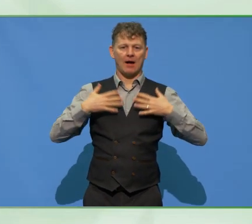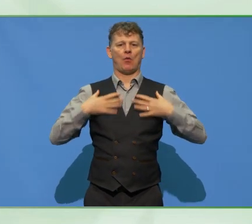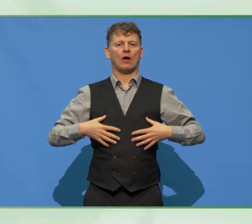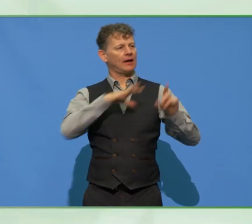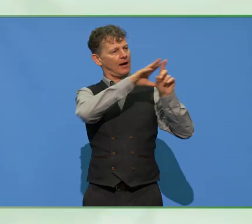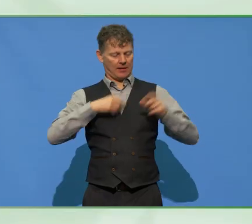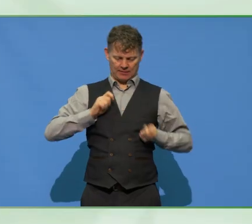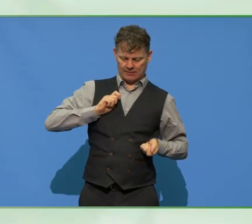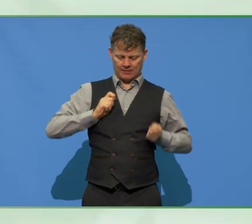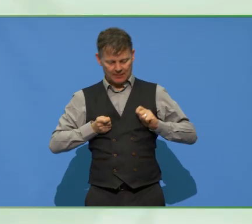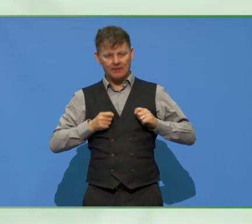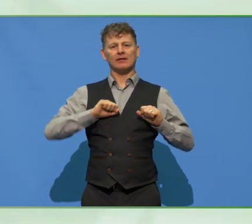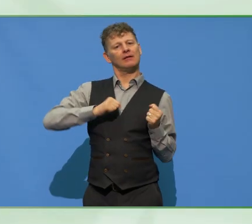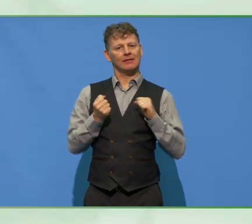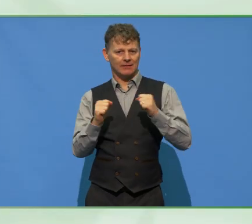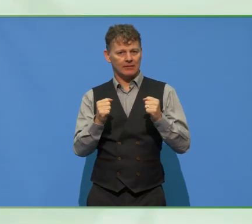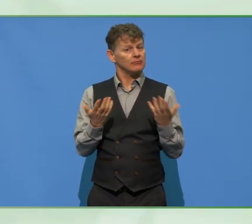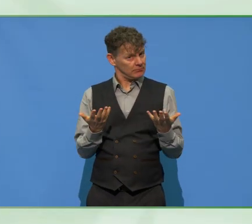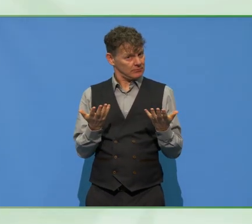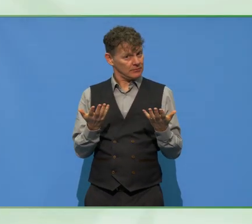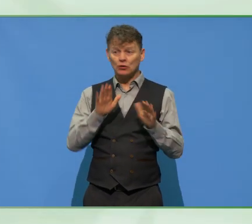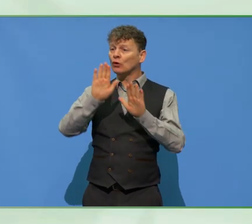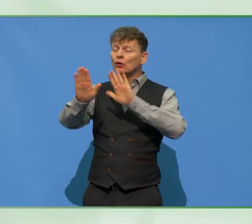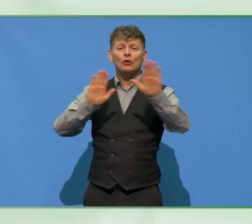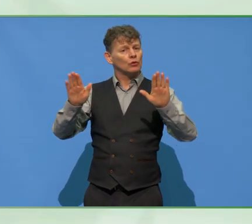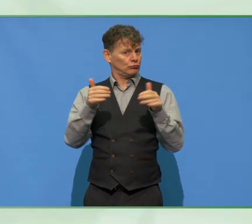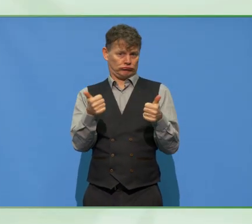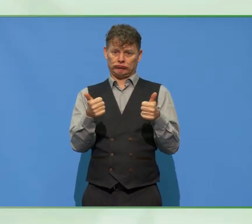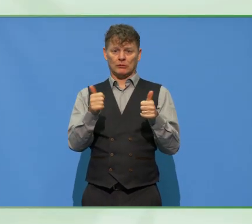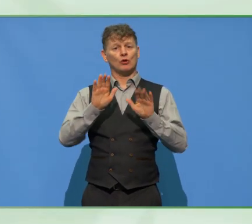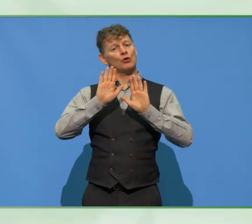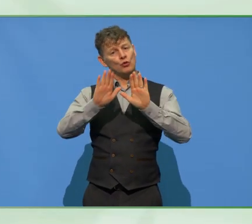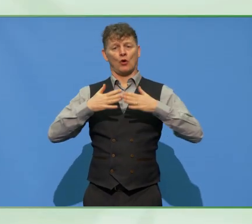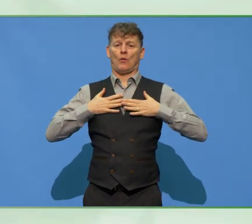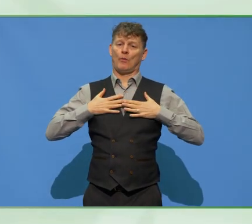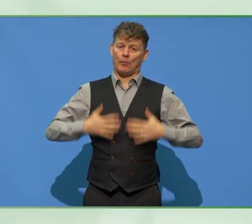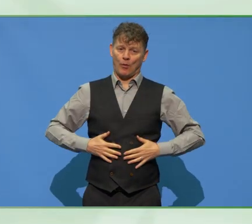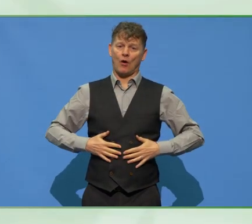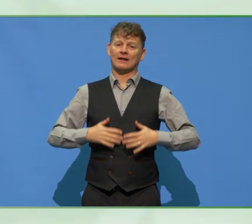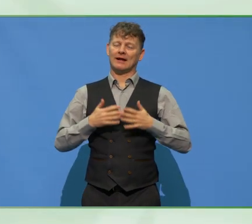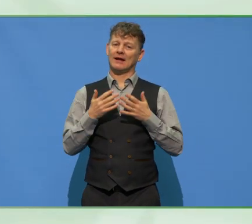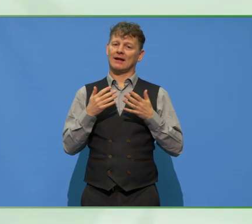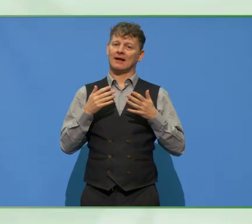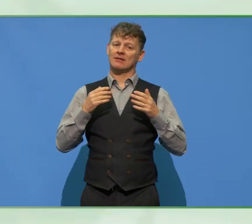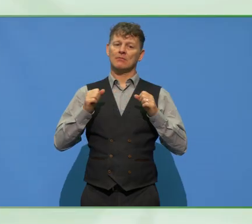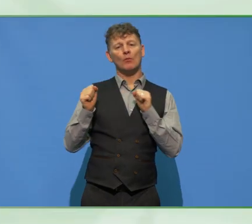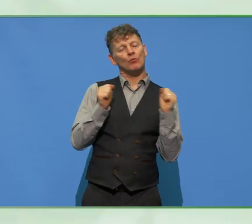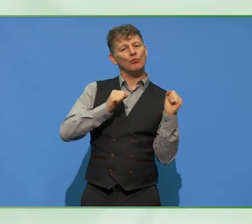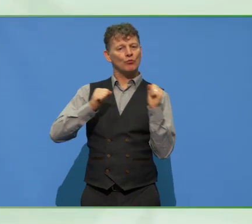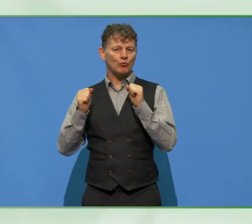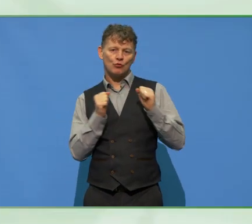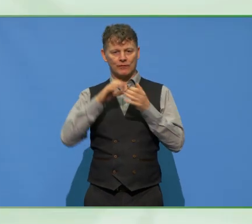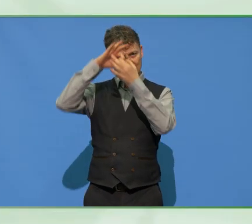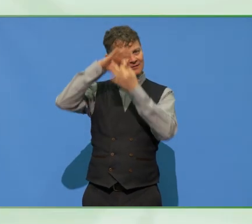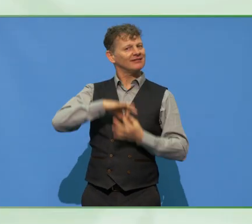are and however you're feeling this morning, let's give our bodies and ourselves permission to move. So